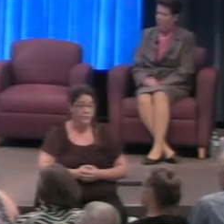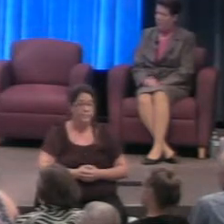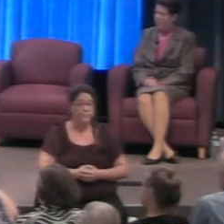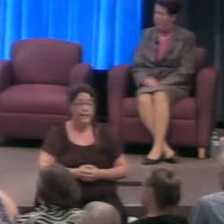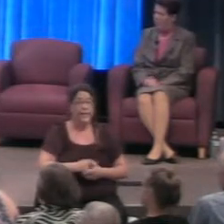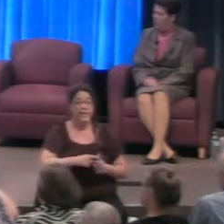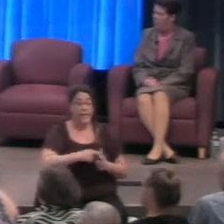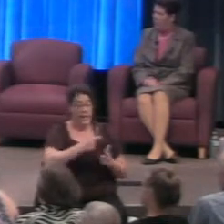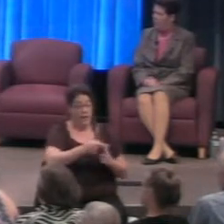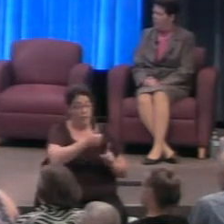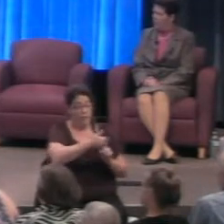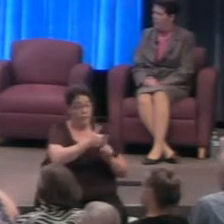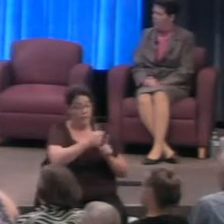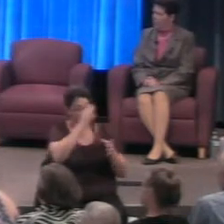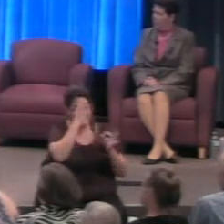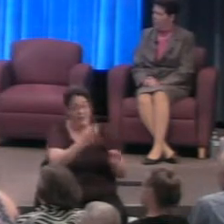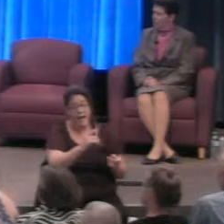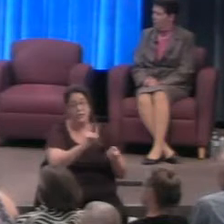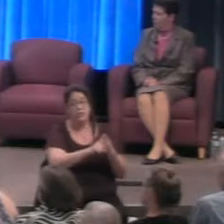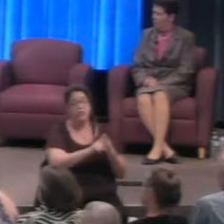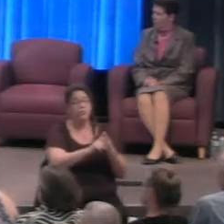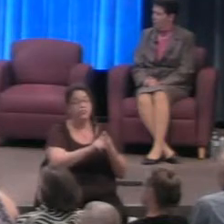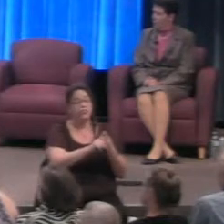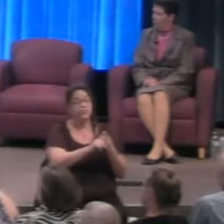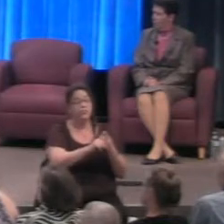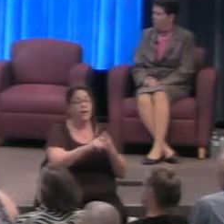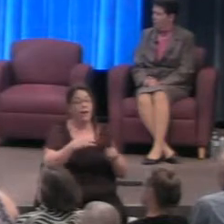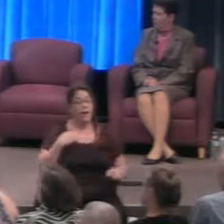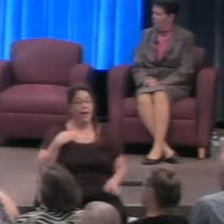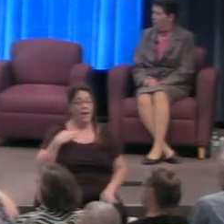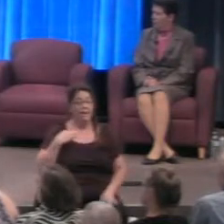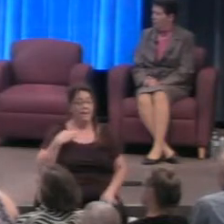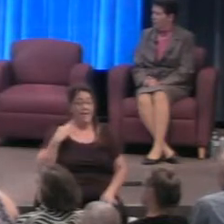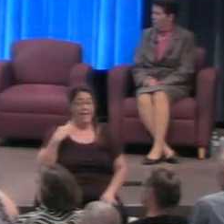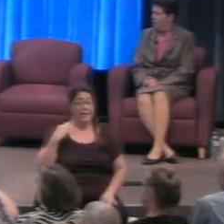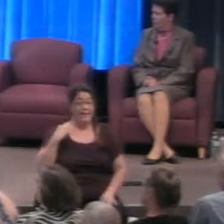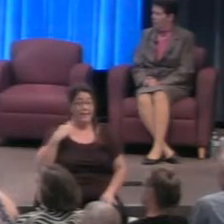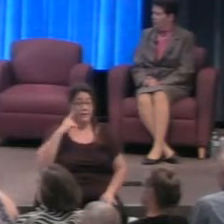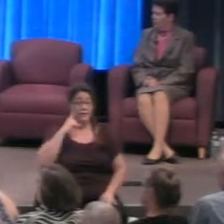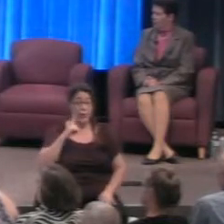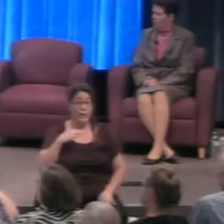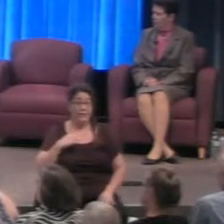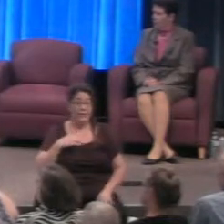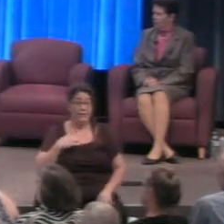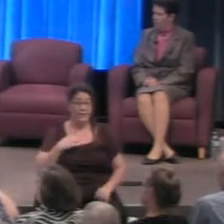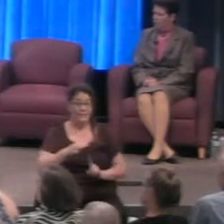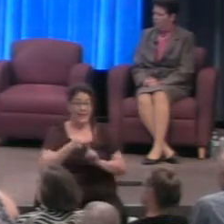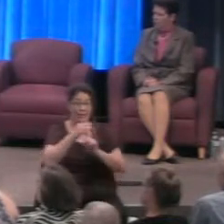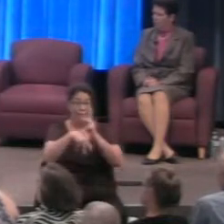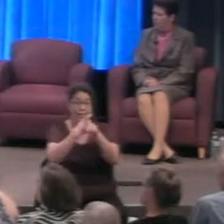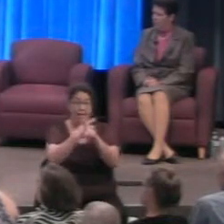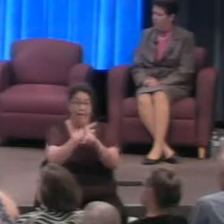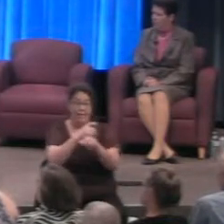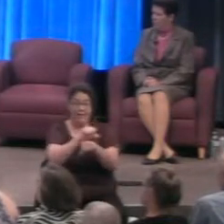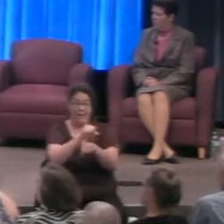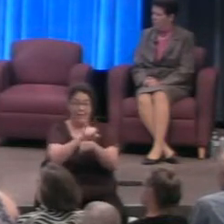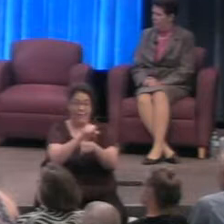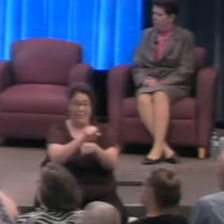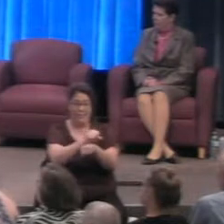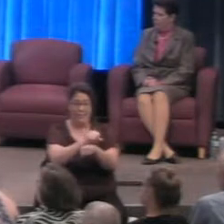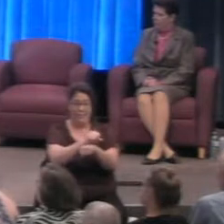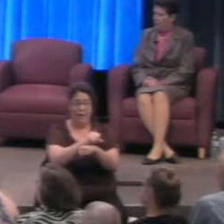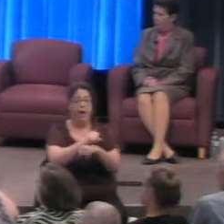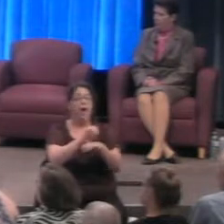Then Janet decided to answer the call for volunteers for a special assignment. So in less than 2